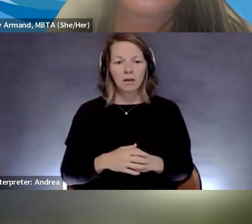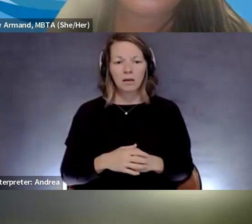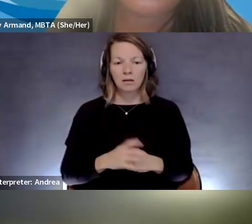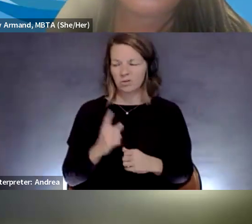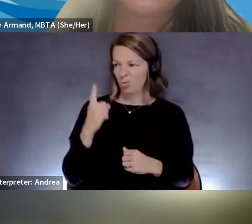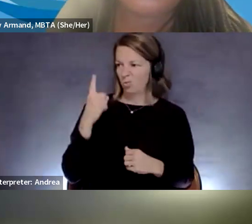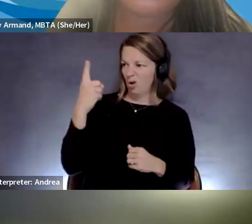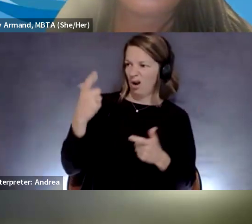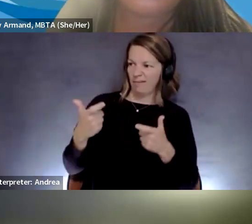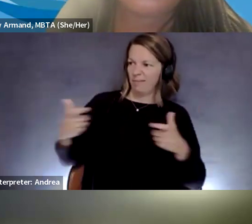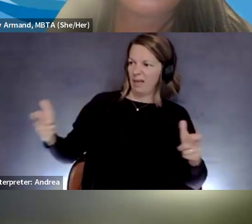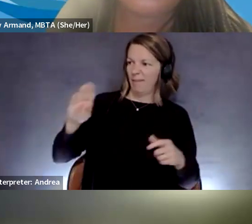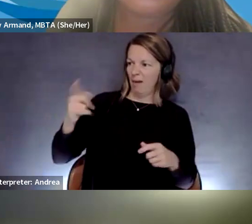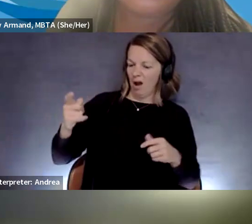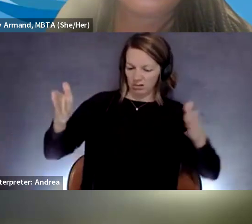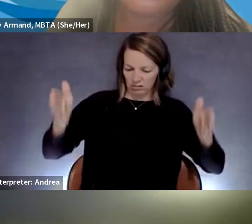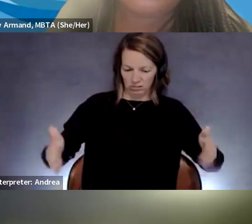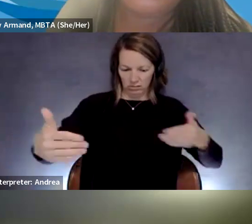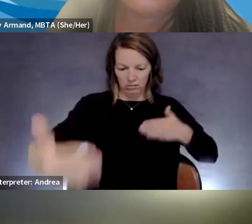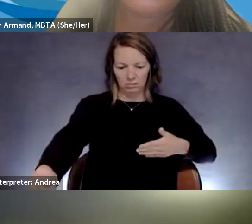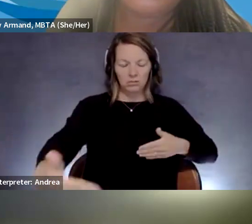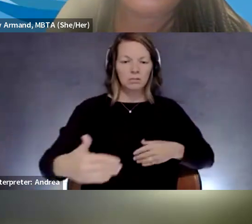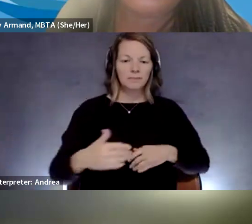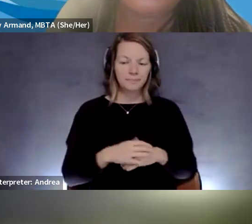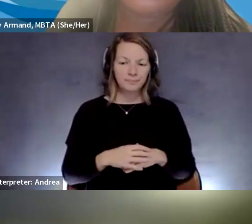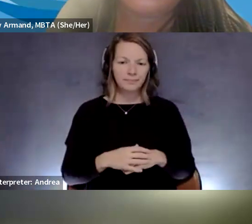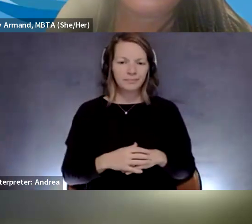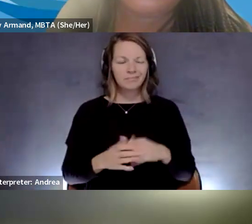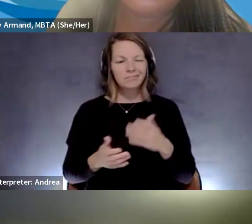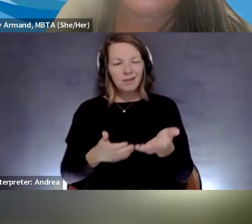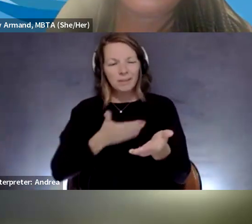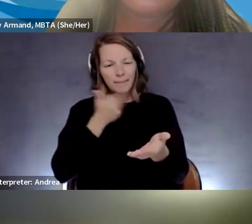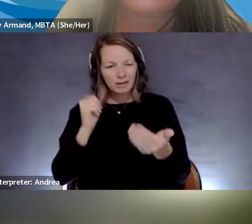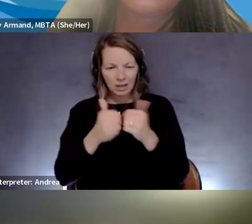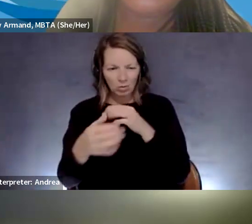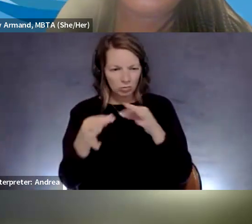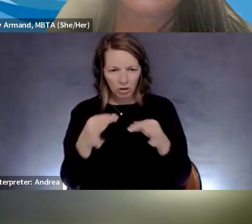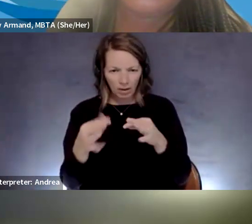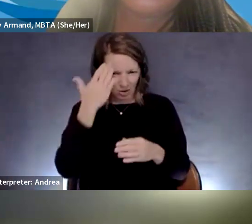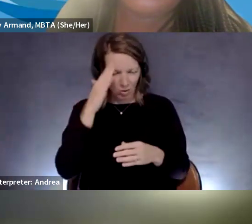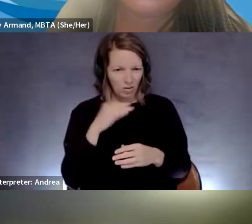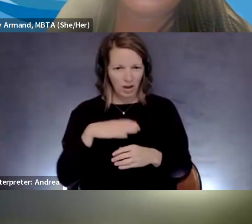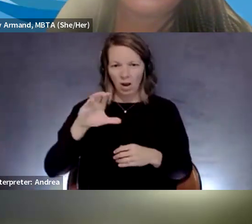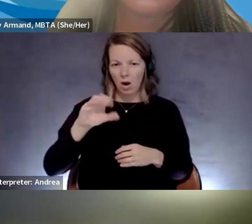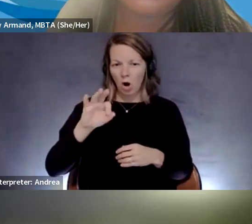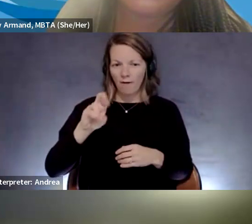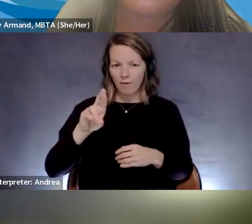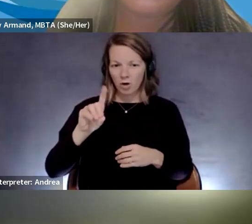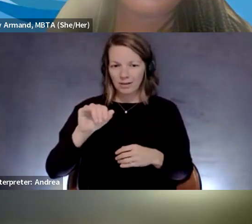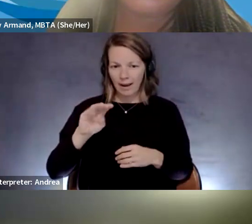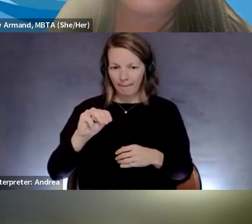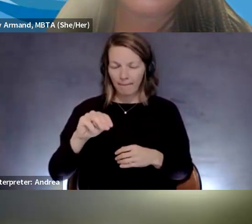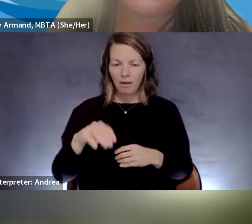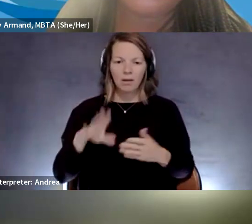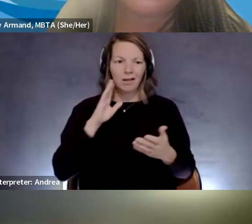site? One large one box. box. Yeah, so the best way I would describe it, I don't know if you know, like a cofferdam. Like if you were doing